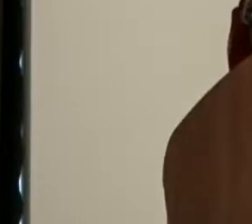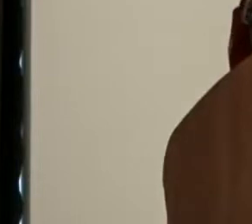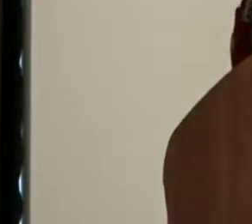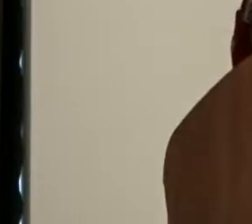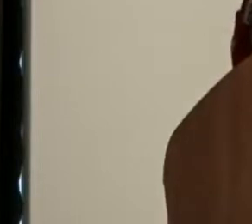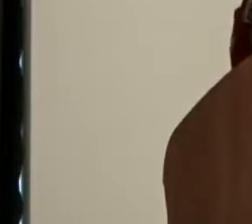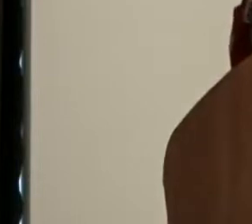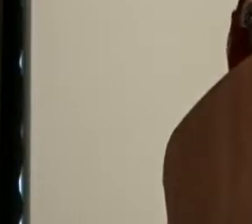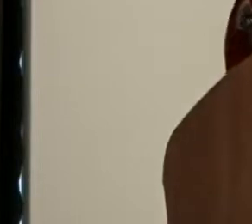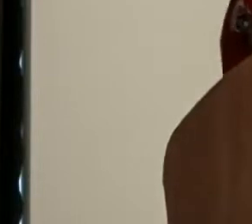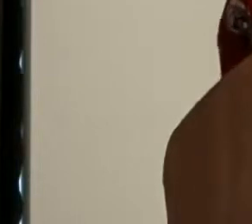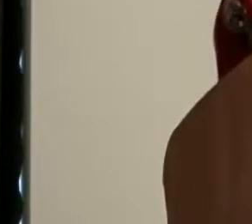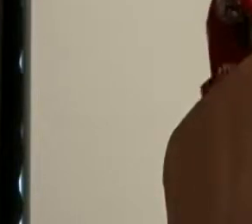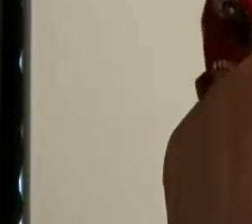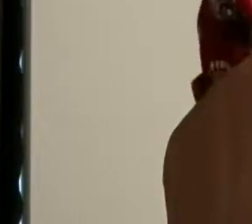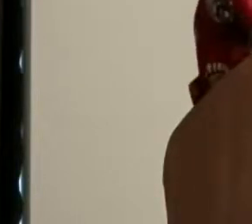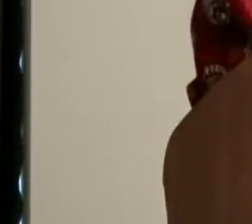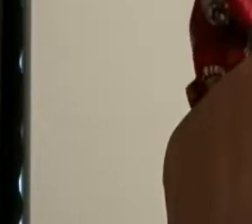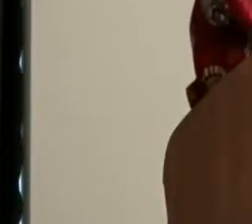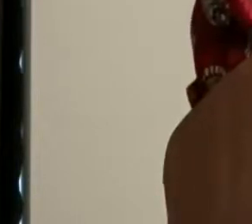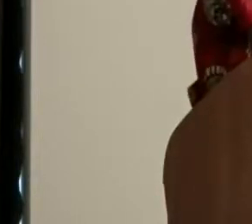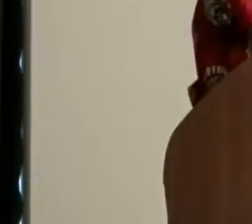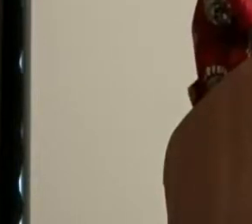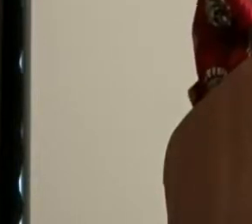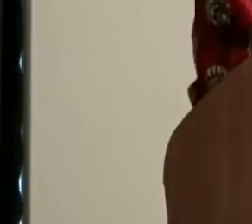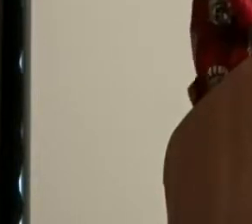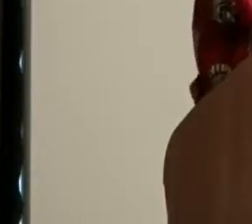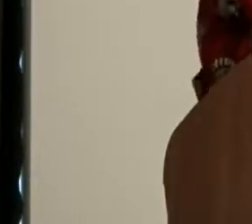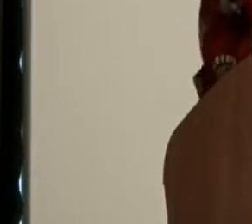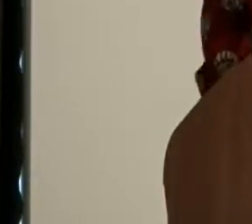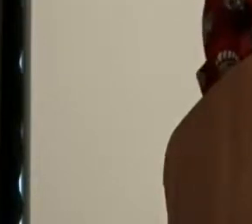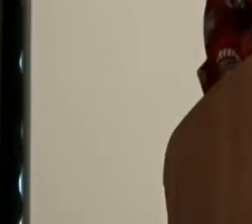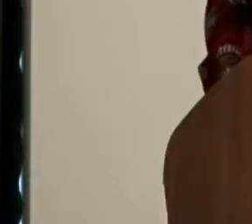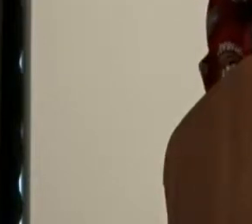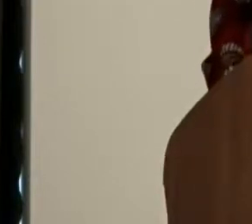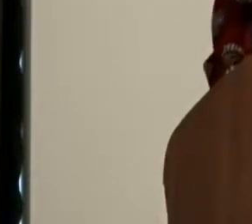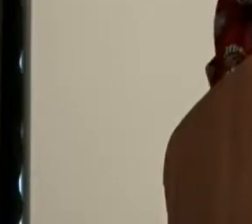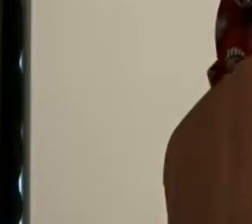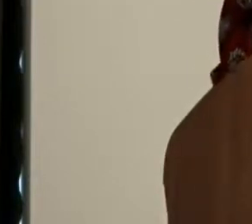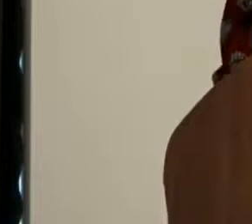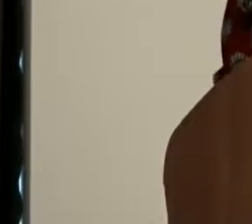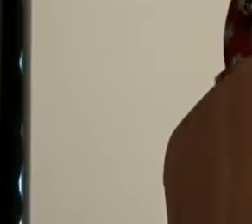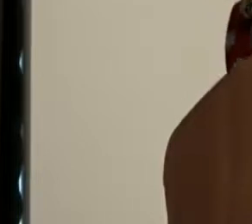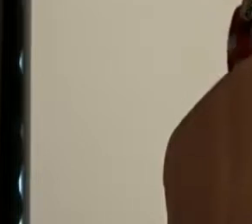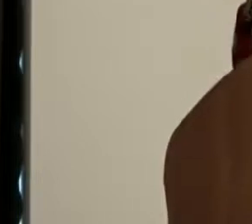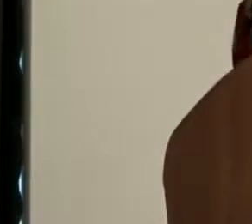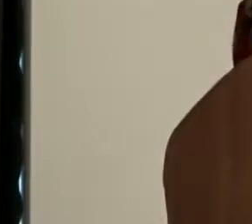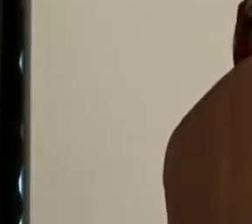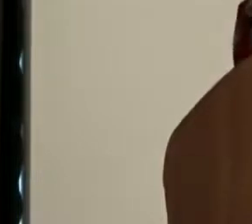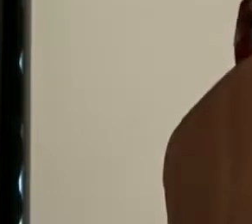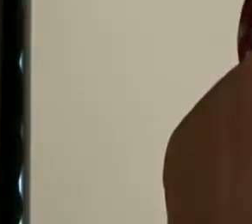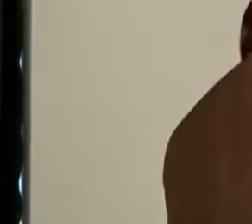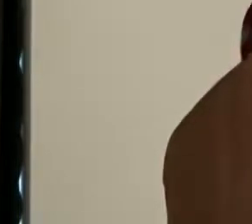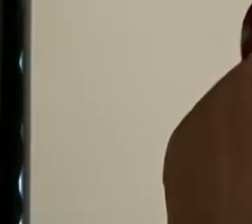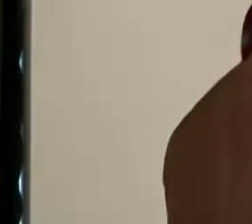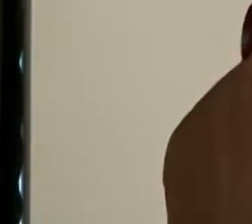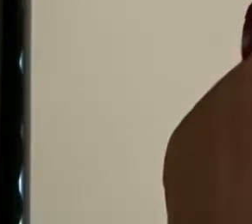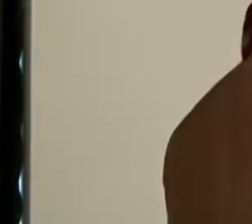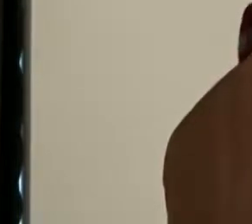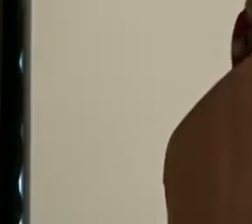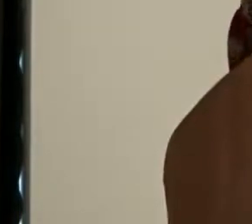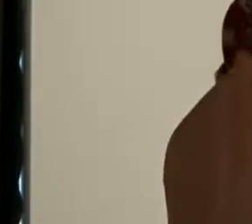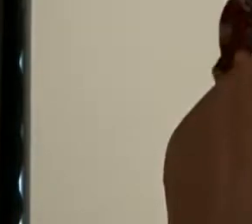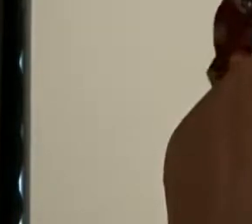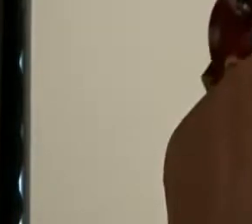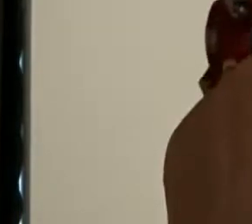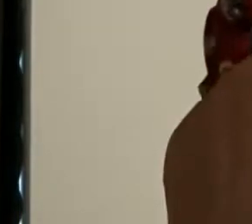Marshall Civil Rights Center, and as well as this movement lawyering conference. And he will be directing the